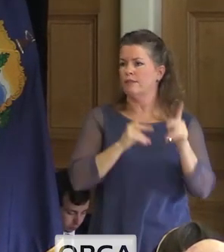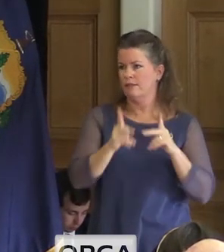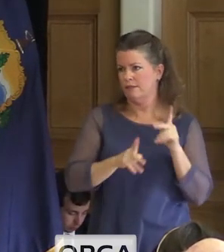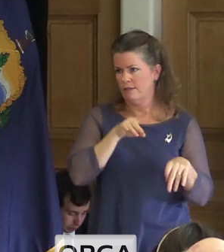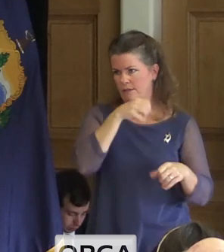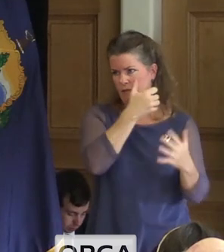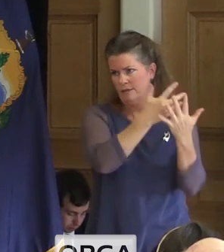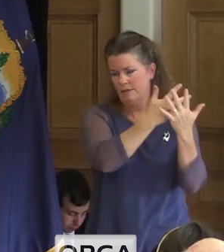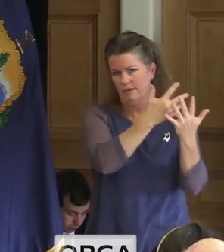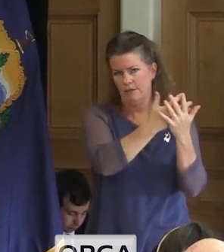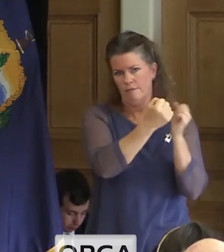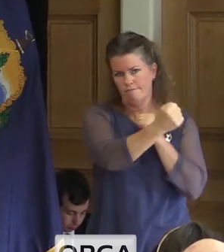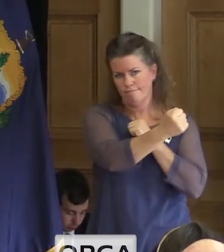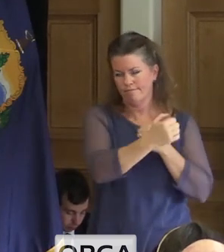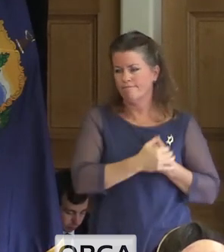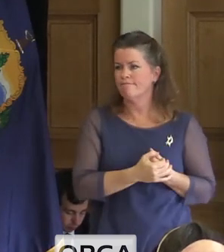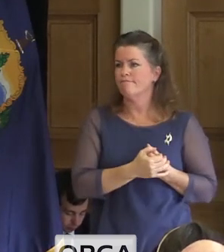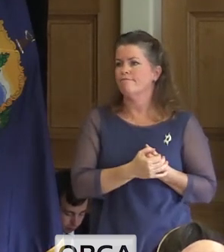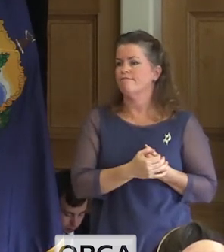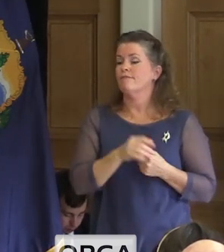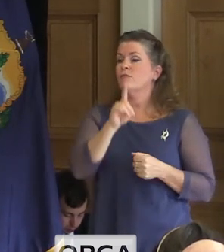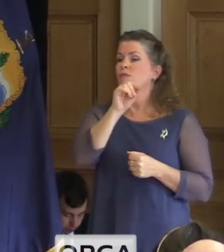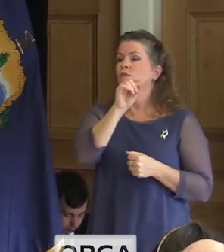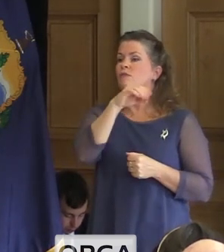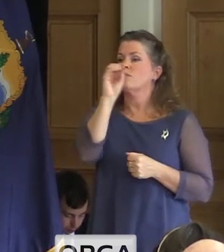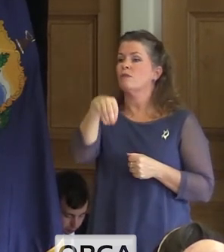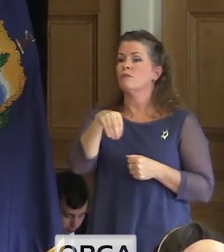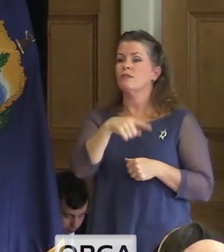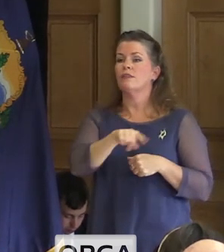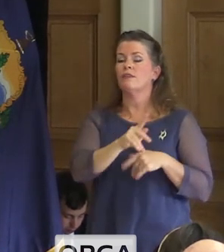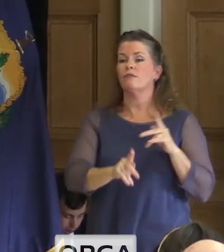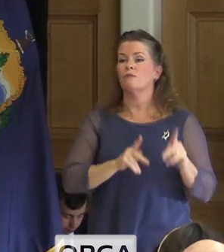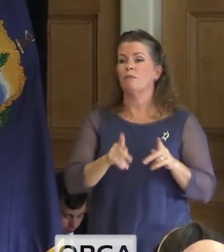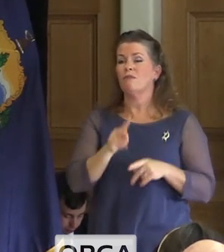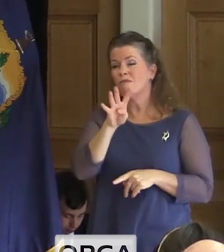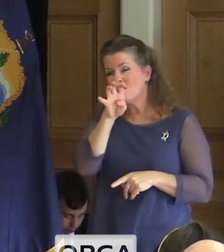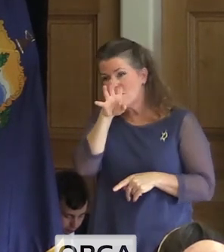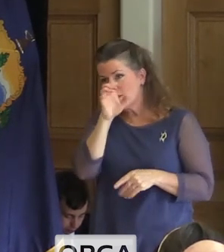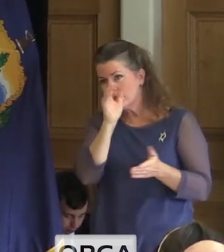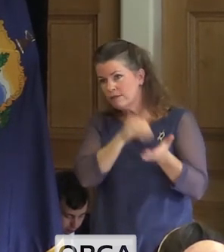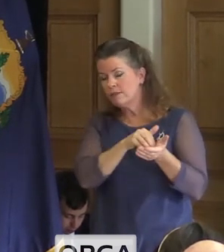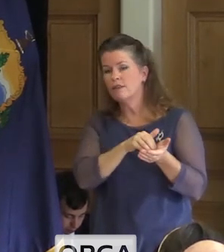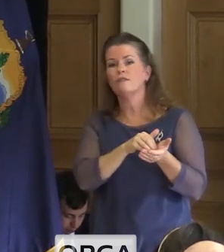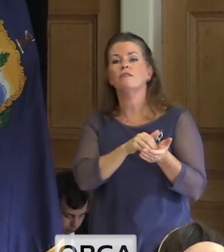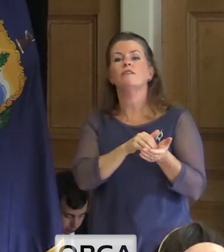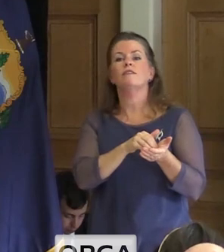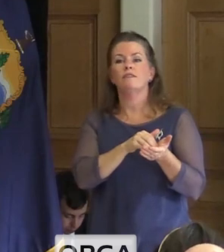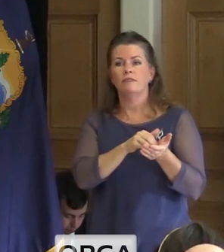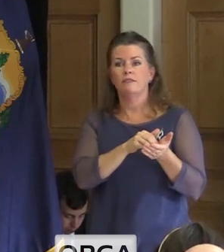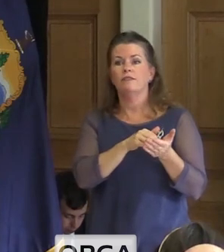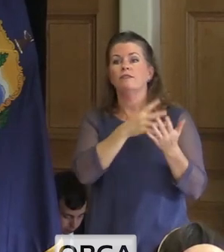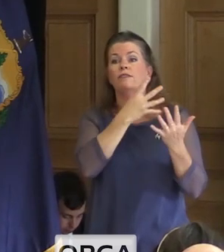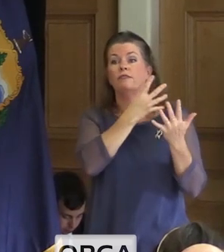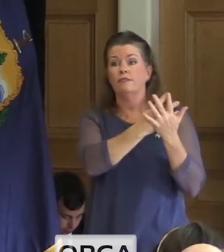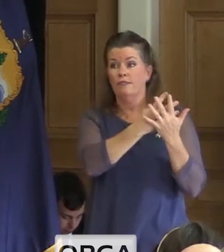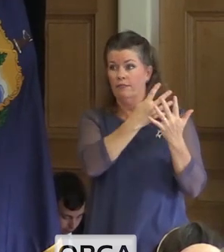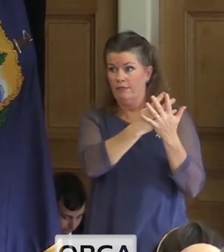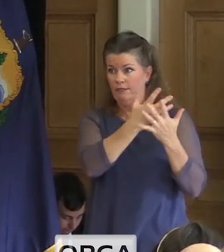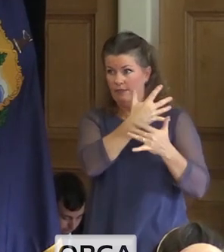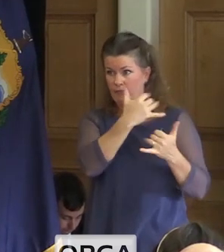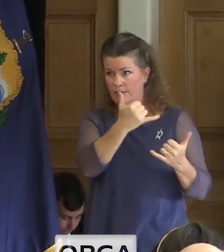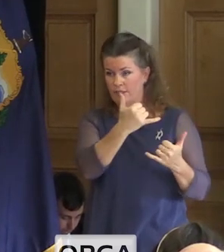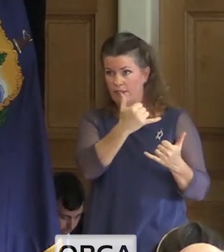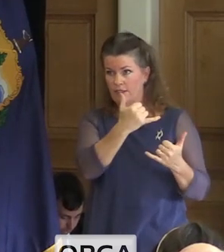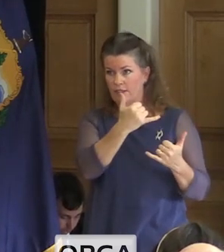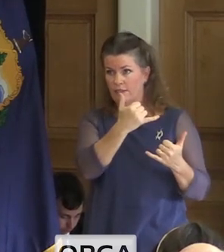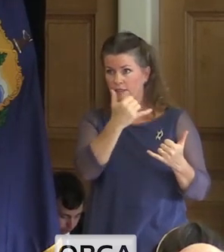speak. About 20% of those people, 400,000, are in jail today